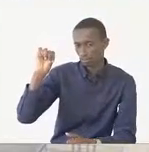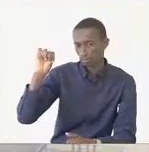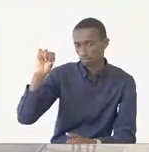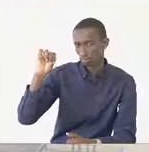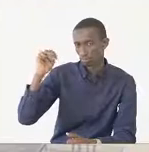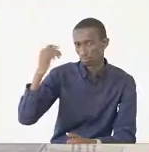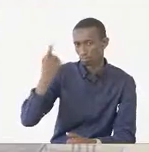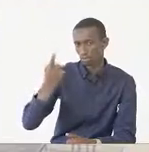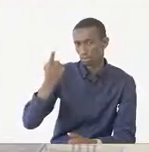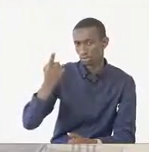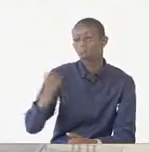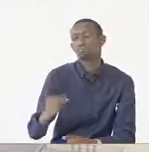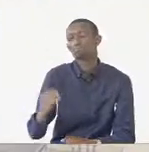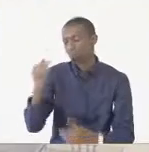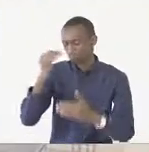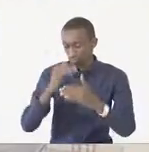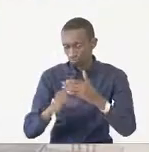V1, let's say X.